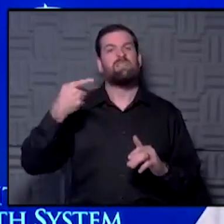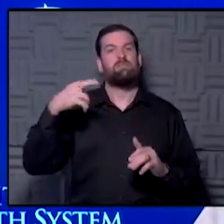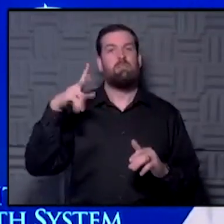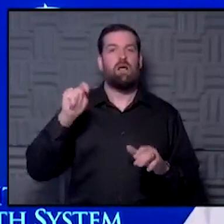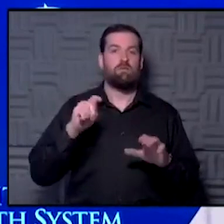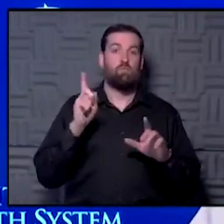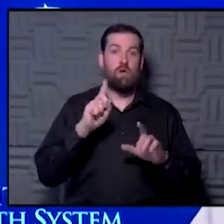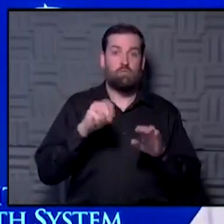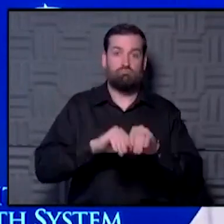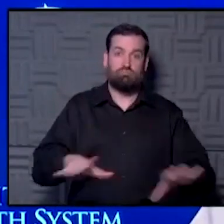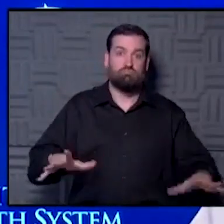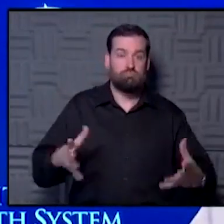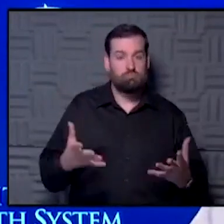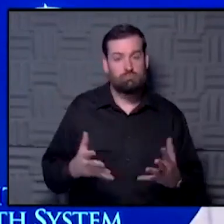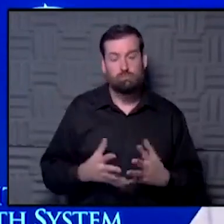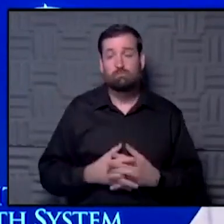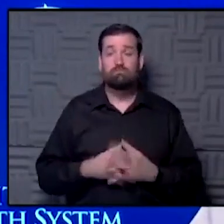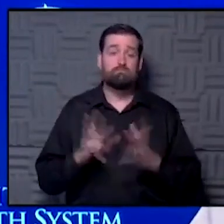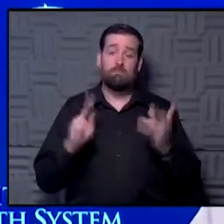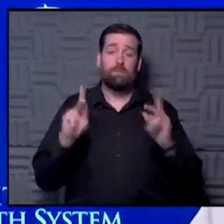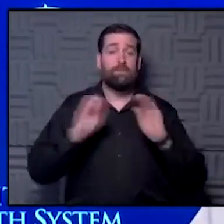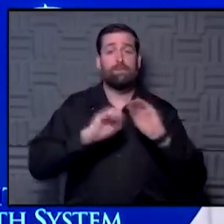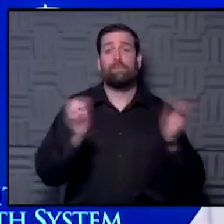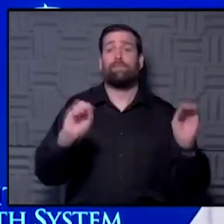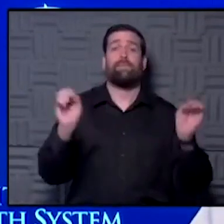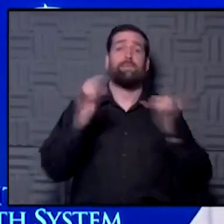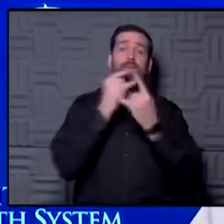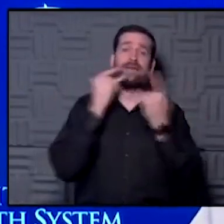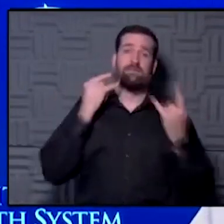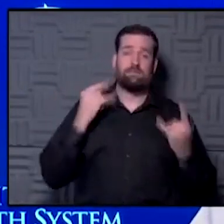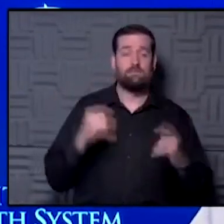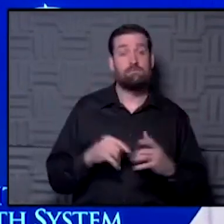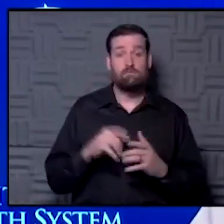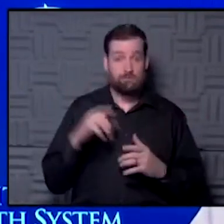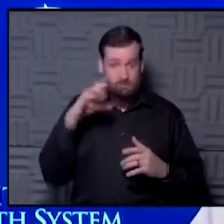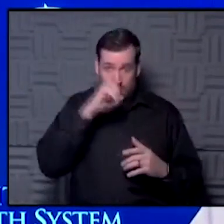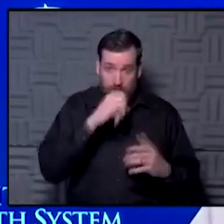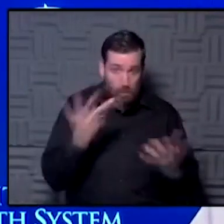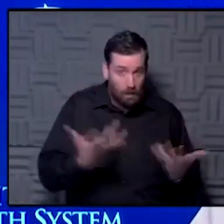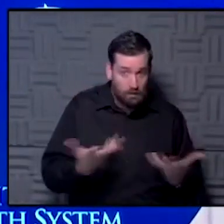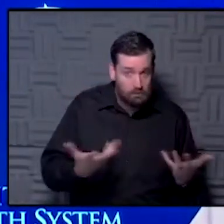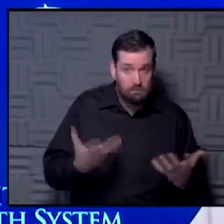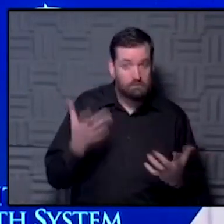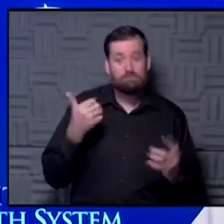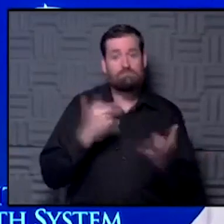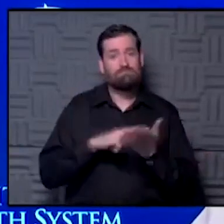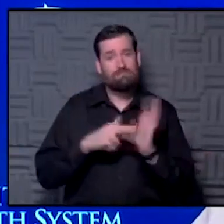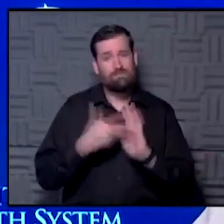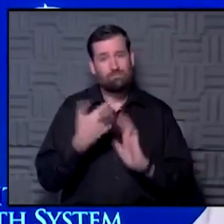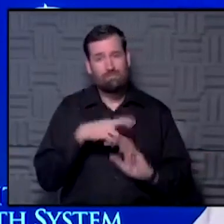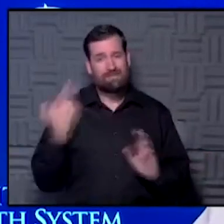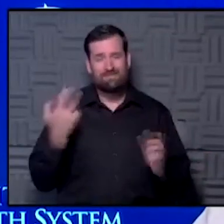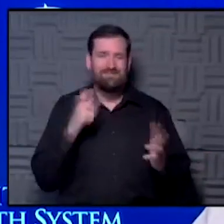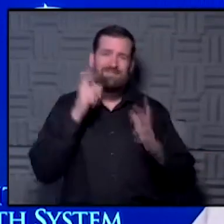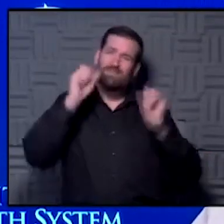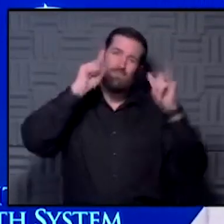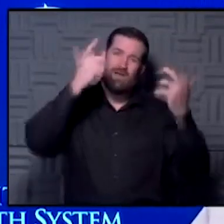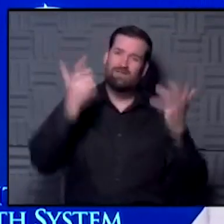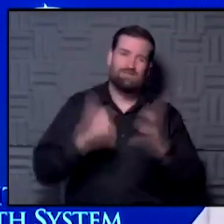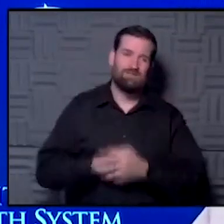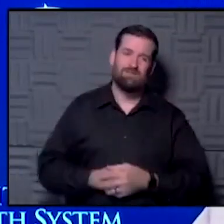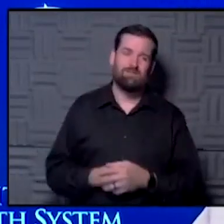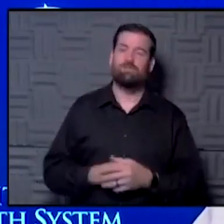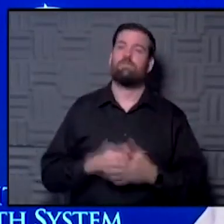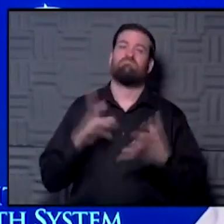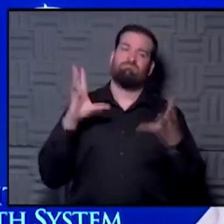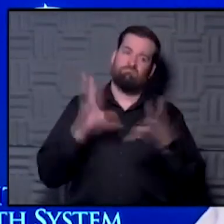in general. And people don't have their masks on. And so guess what? You're at risk. I mean, this is not a surprise. We've been